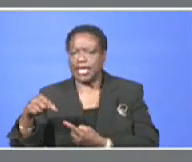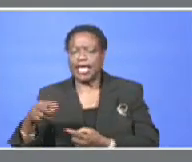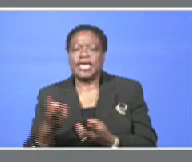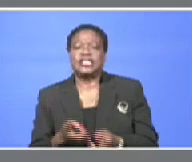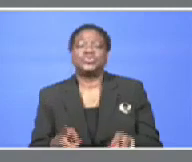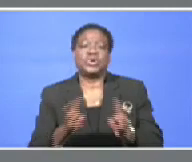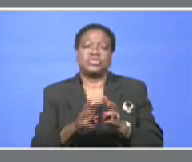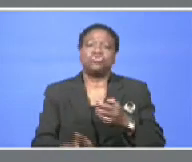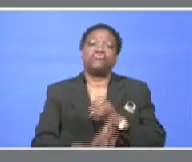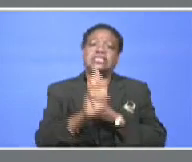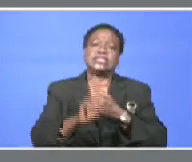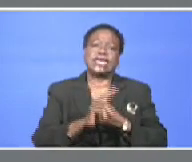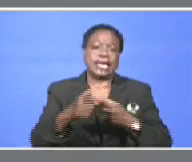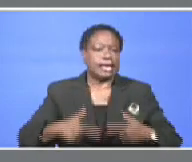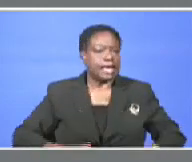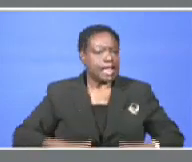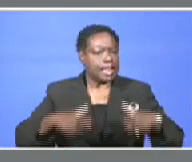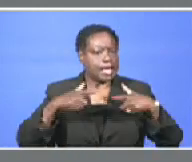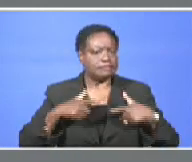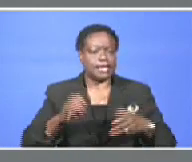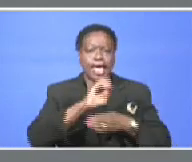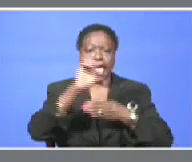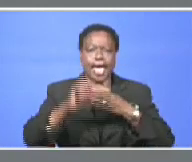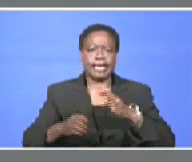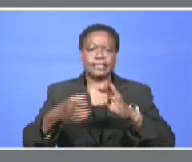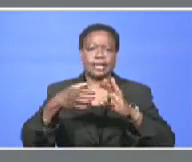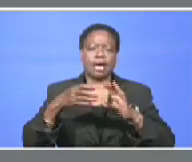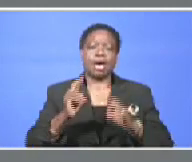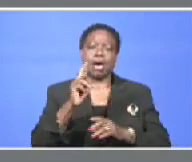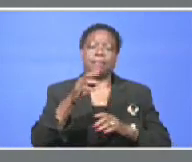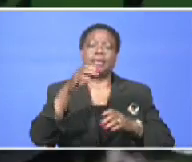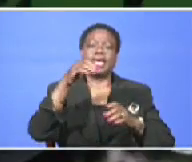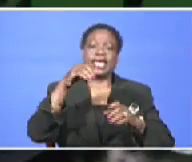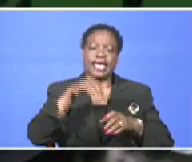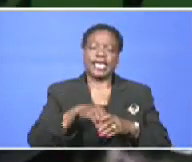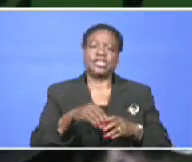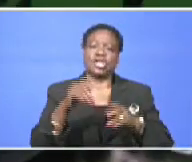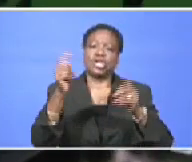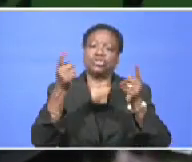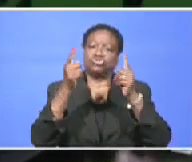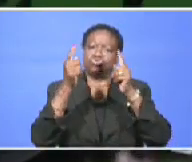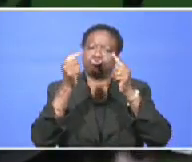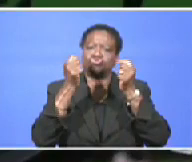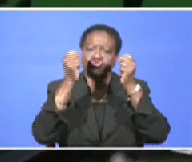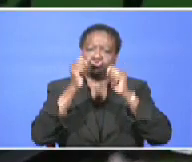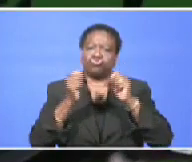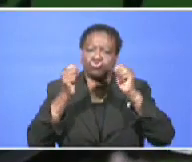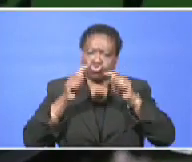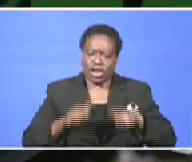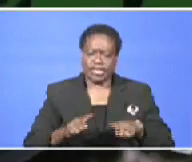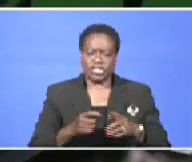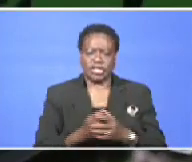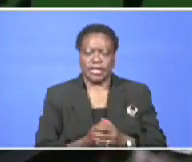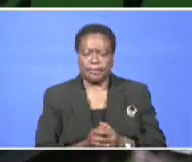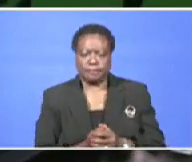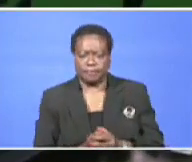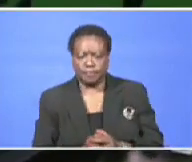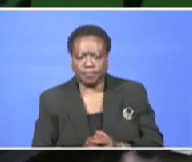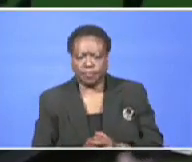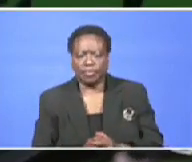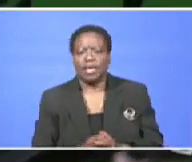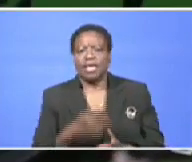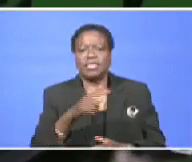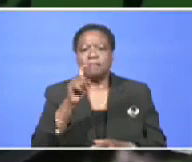often end in tragedy. It is a warning Charles says he often gives to no avail. I tell, even explain them how immigration